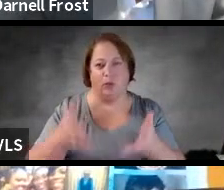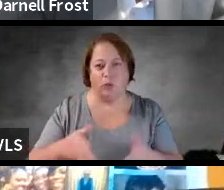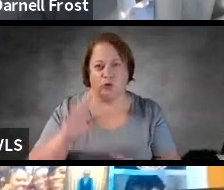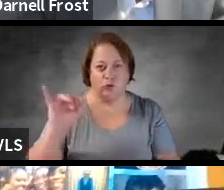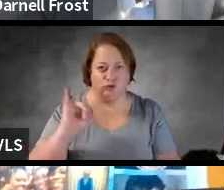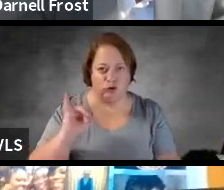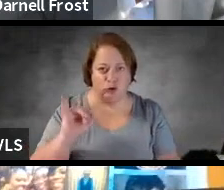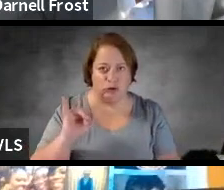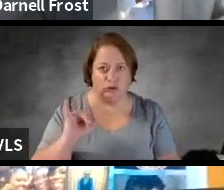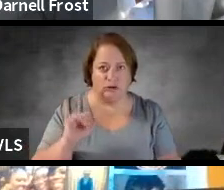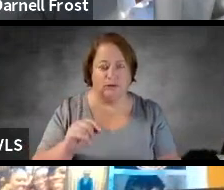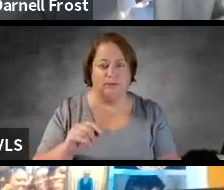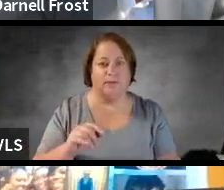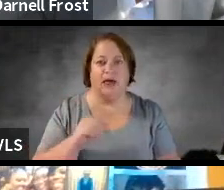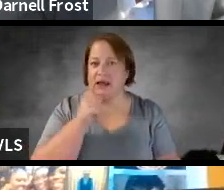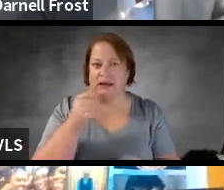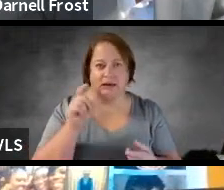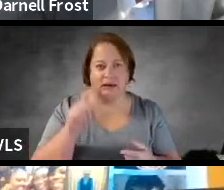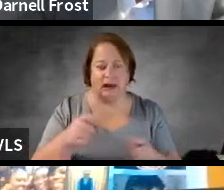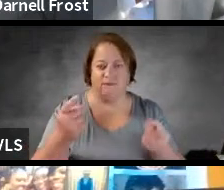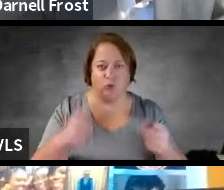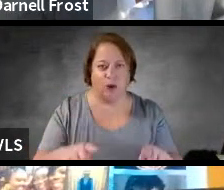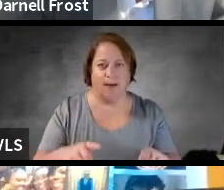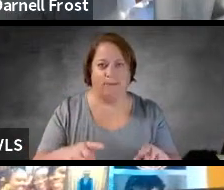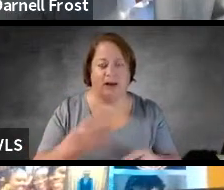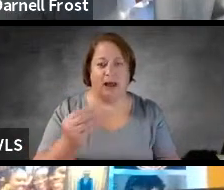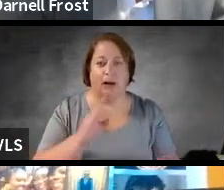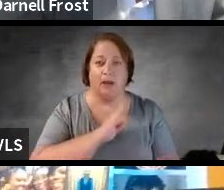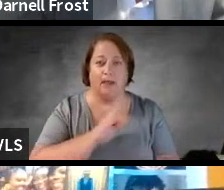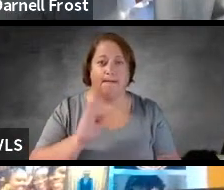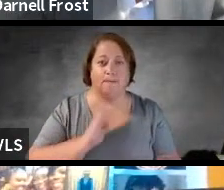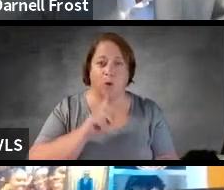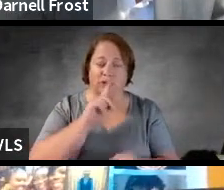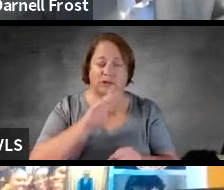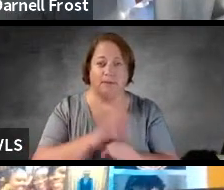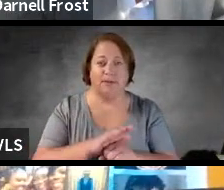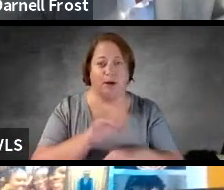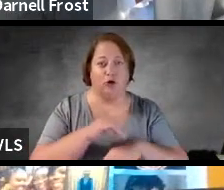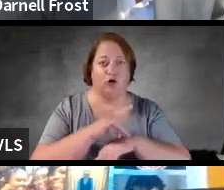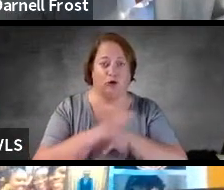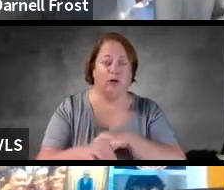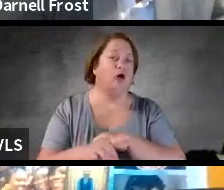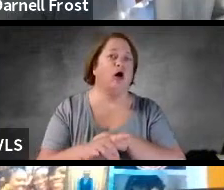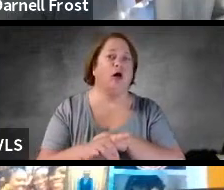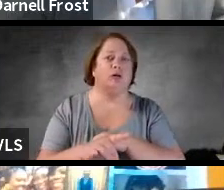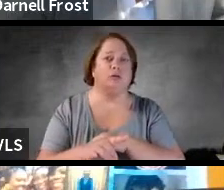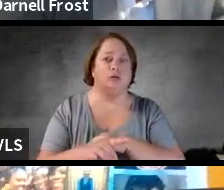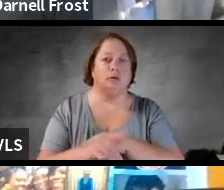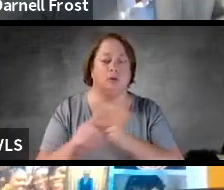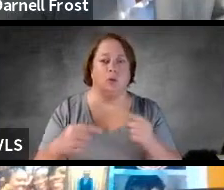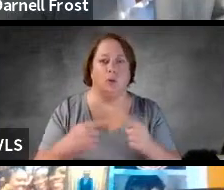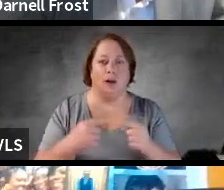insurance, and that didn't have to happen. And the board was committed very early on